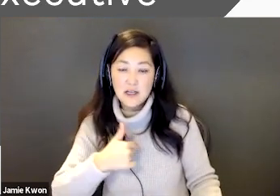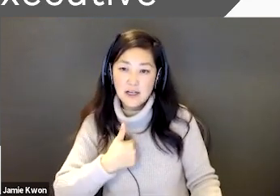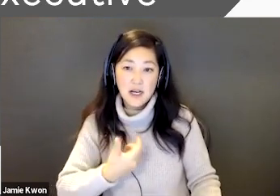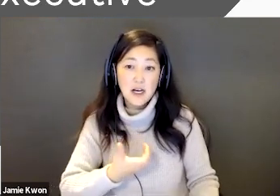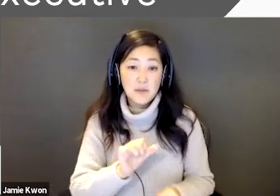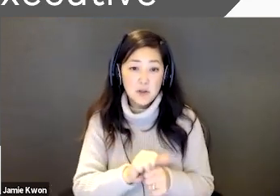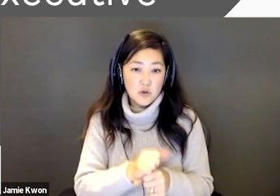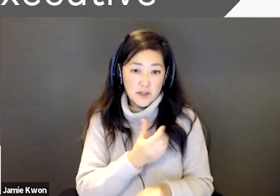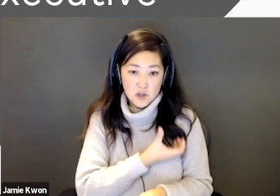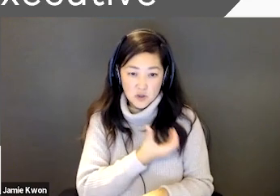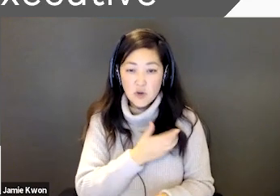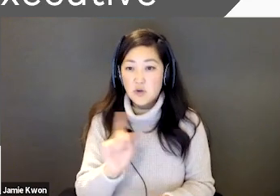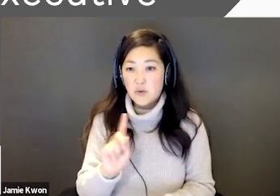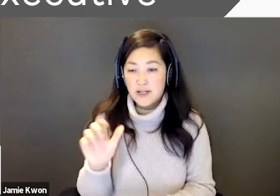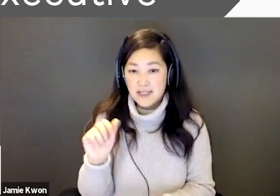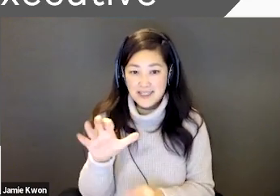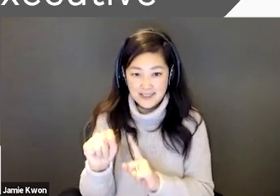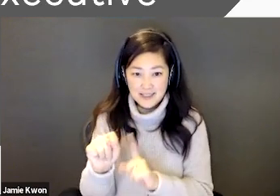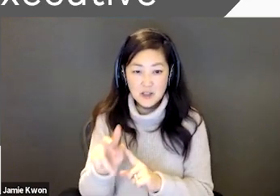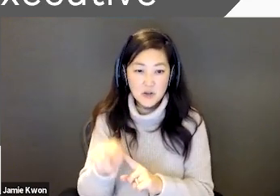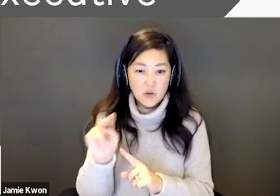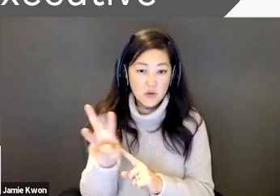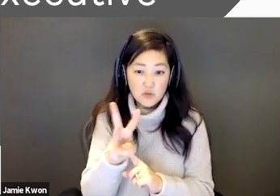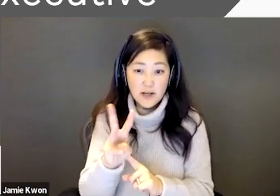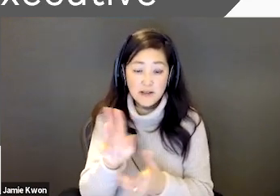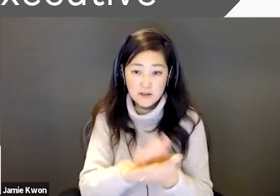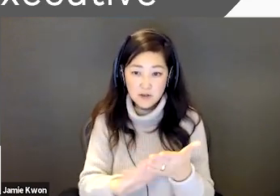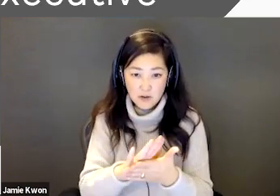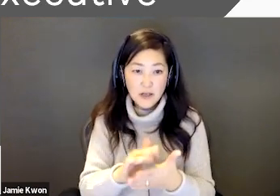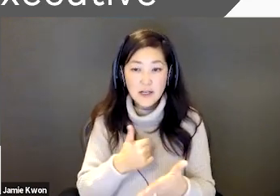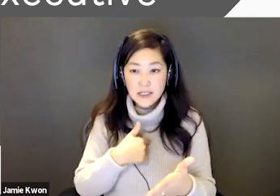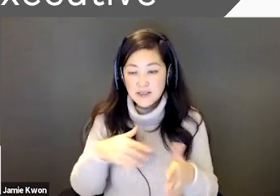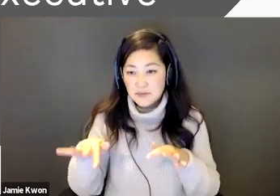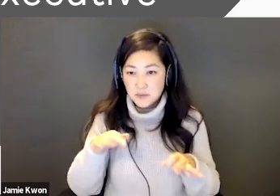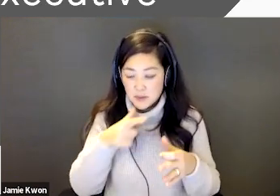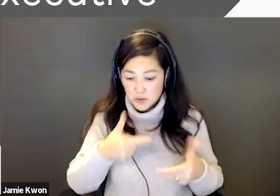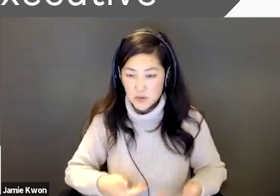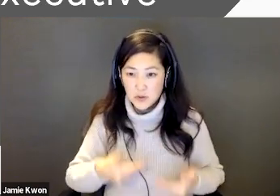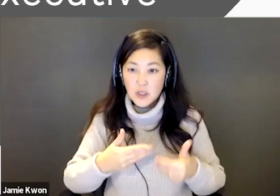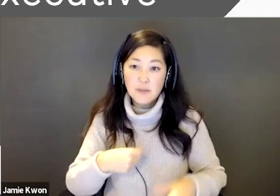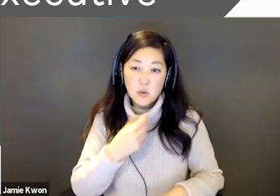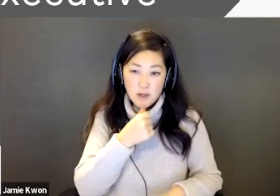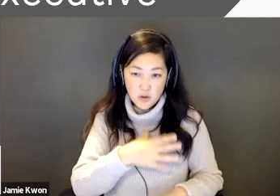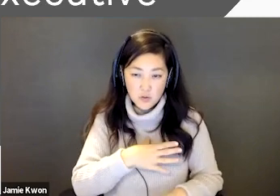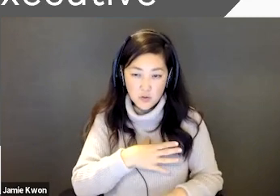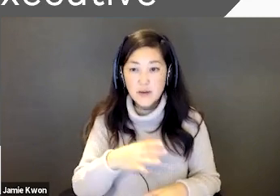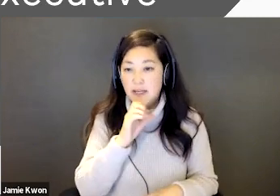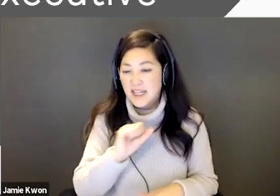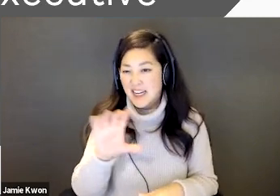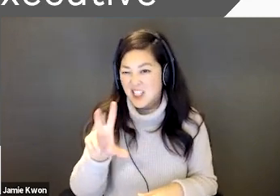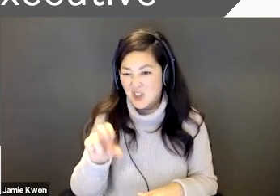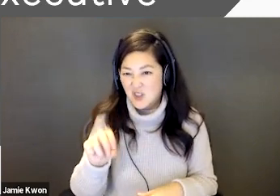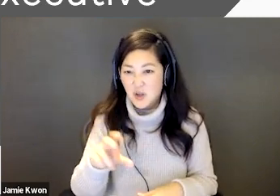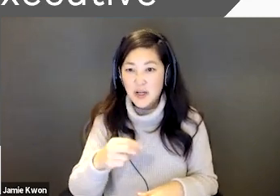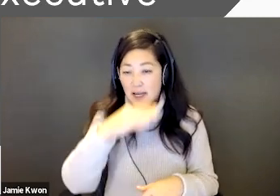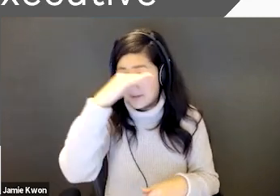or ACT, at NorQuest College. To provide a visual description, I am a white woman in her late 30s with shoulder-length brown